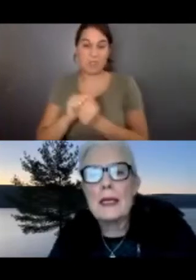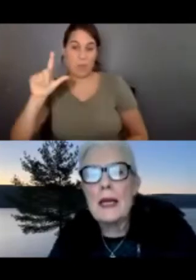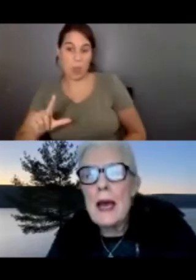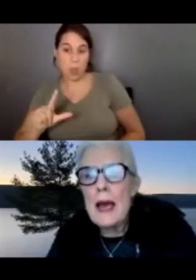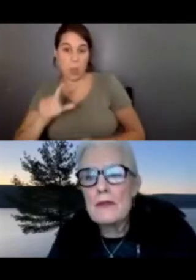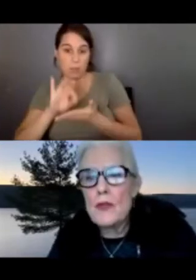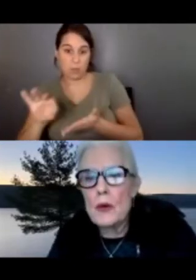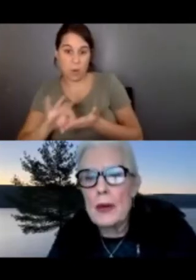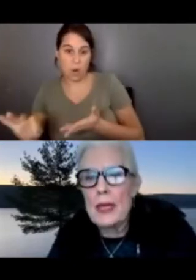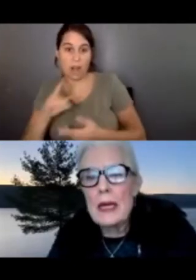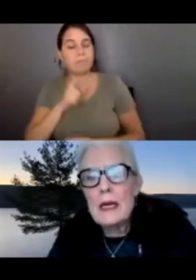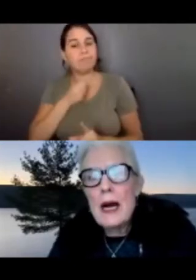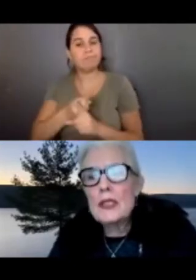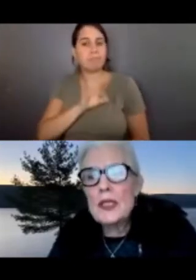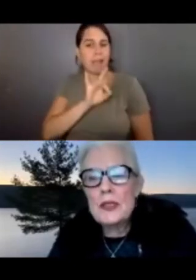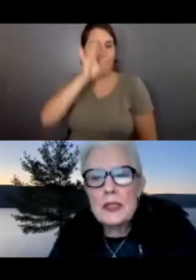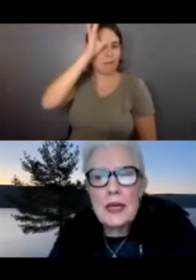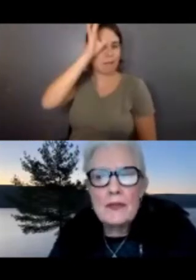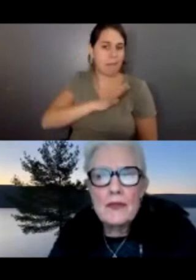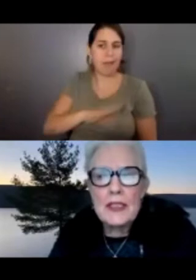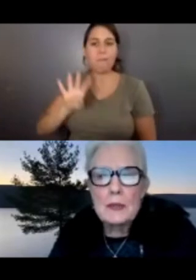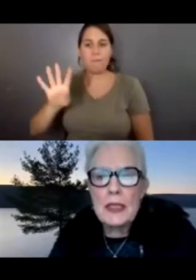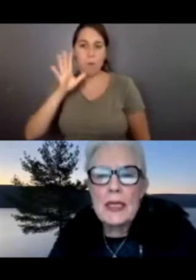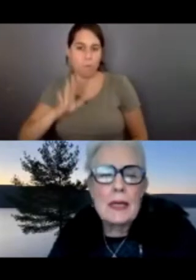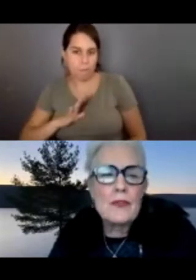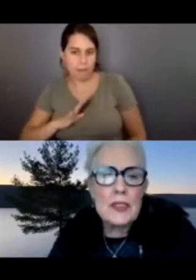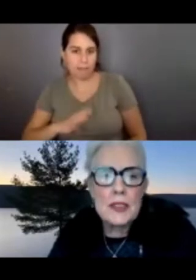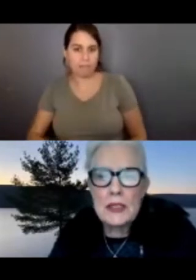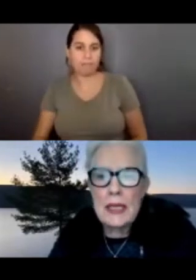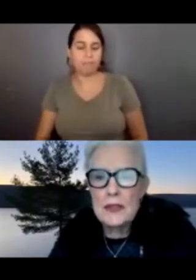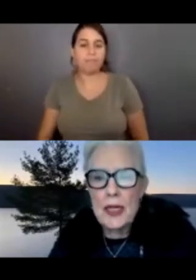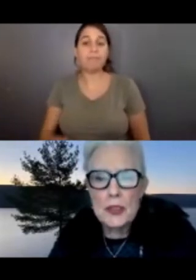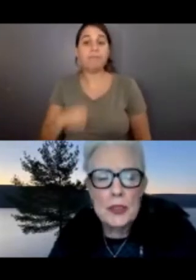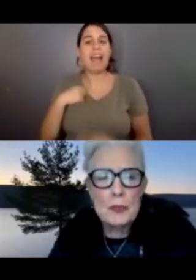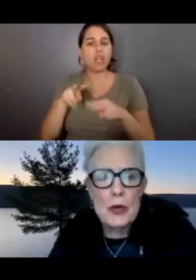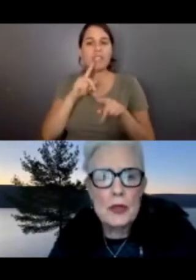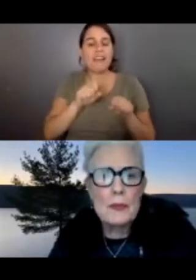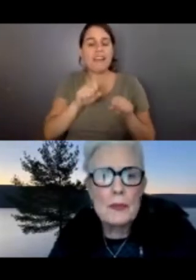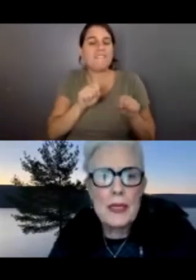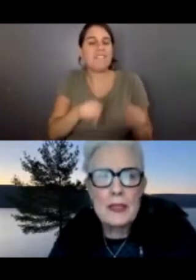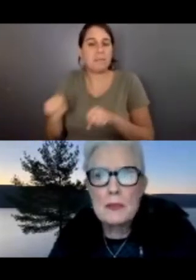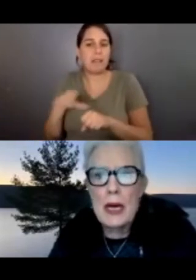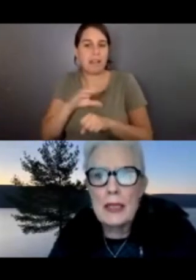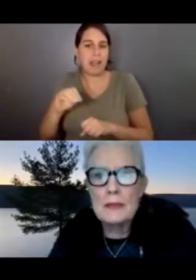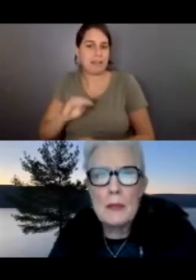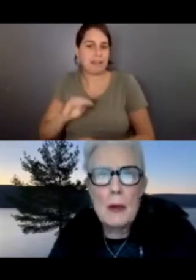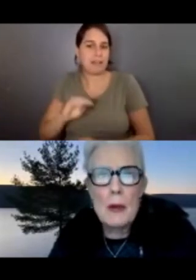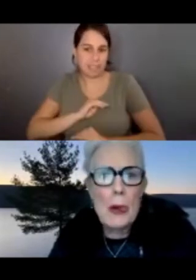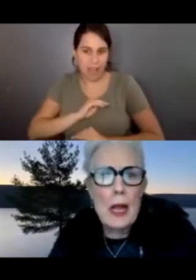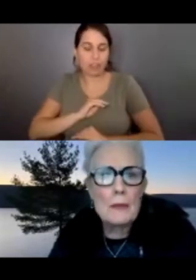men and 4 women. I also looked at feasibility and physician satisfaction with the program in this pilot.